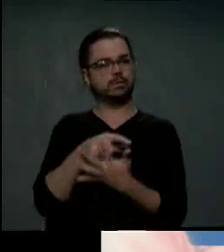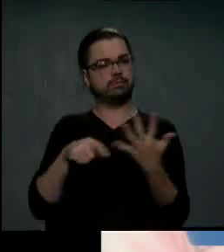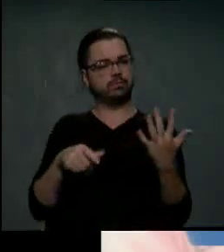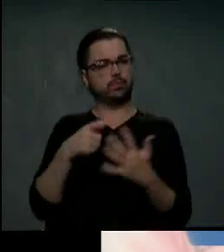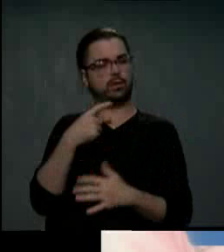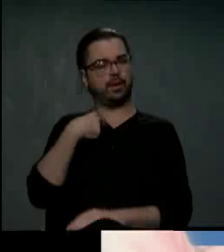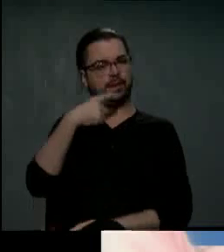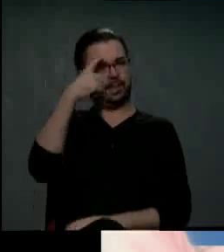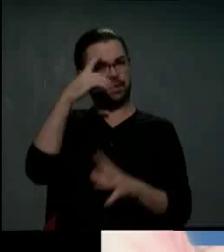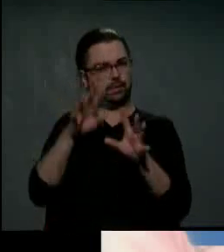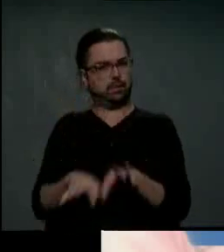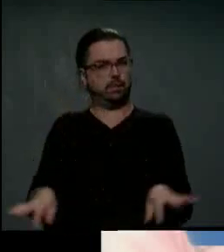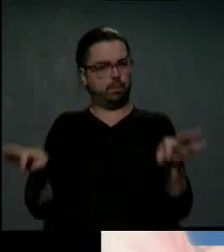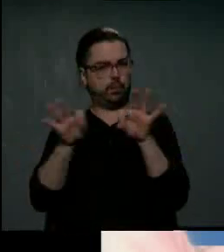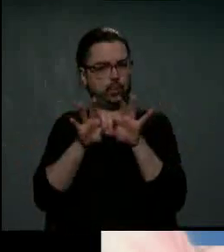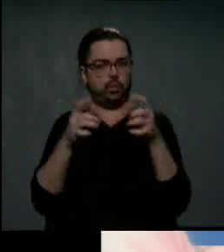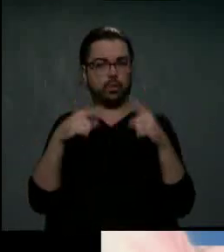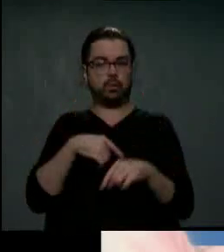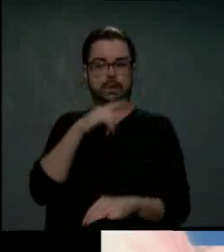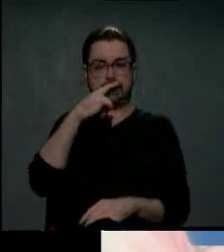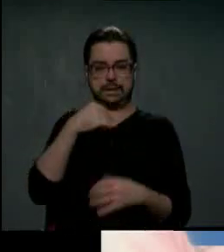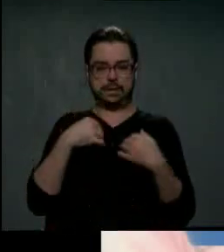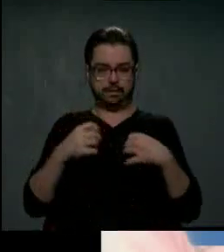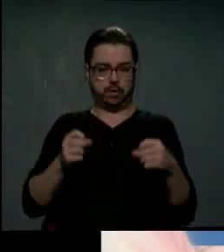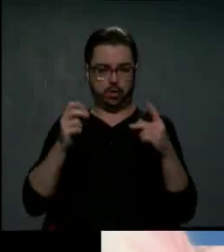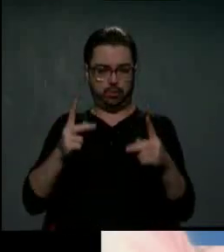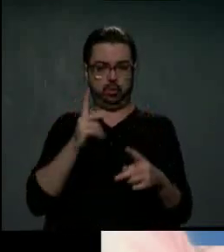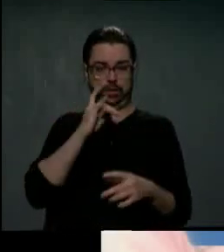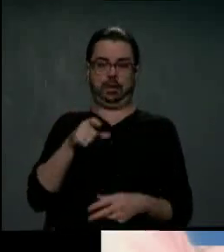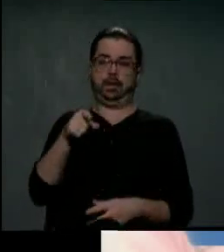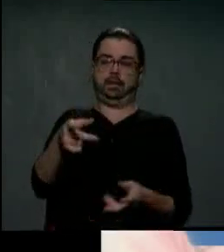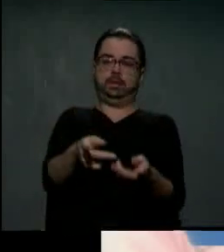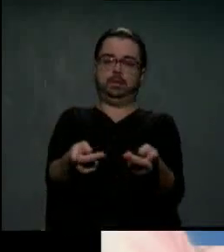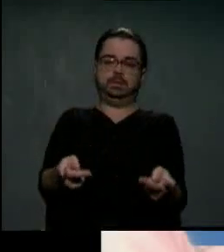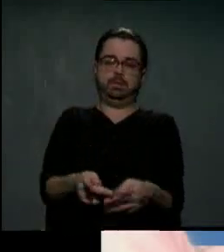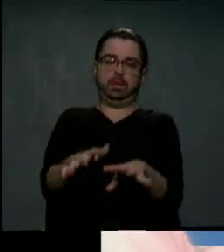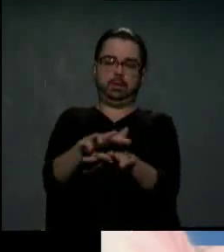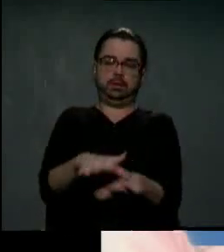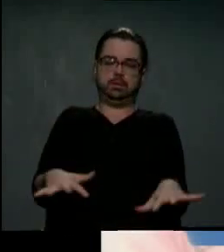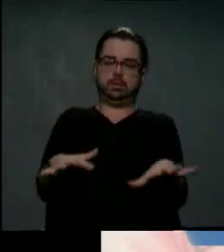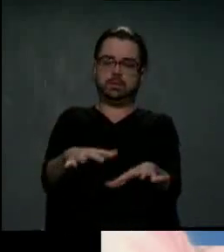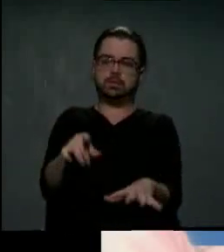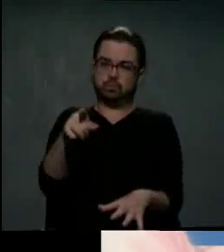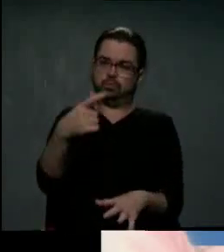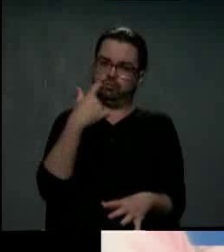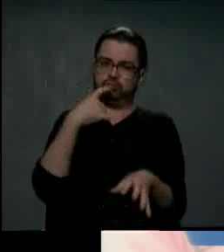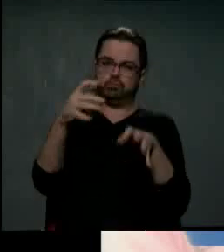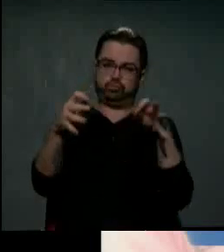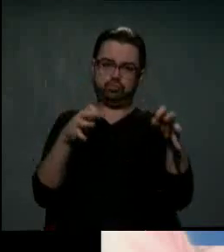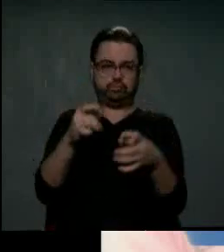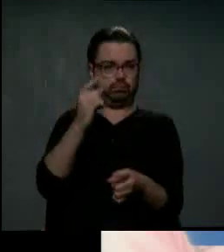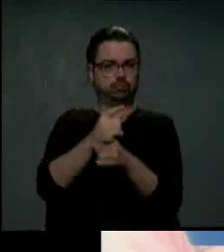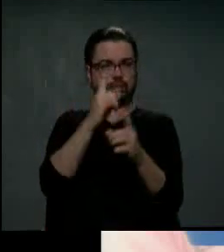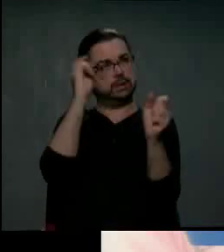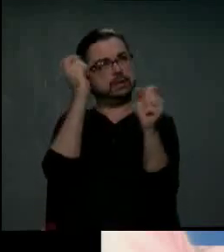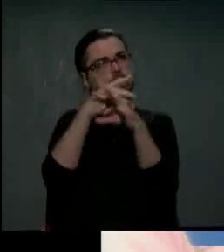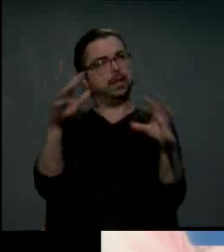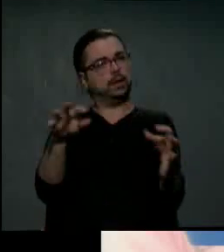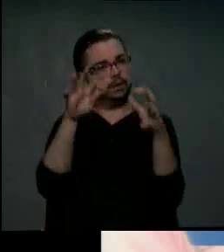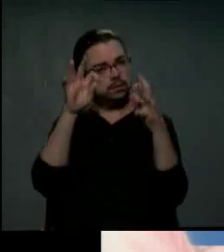and I think when kids have an opportunity like they do in this place, and it is as it's described, it's just an ideal setting for